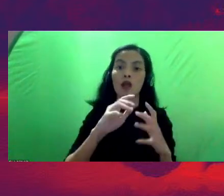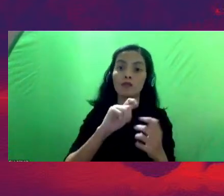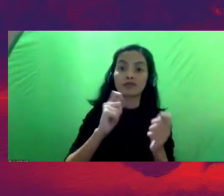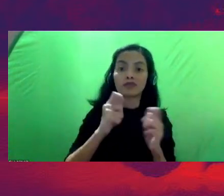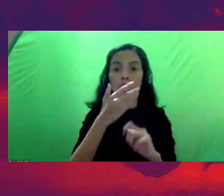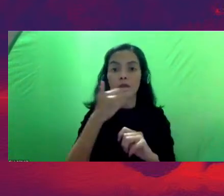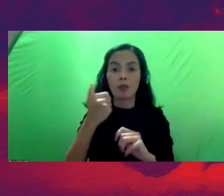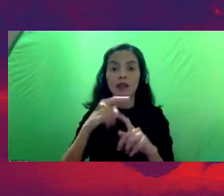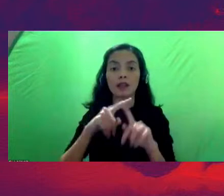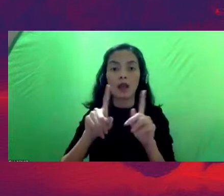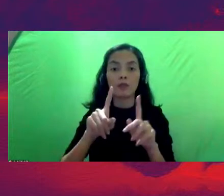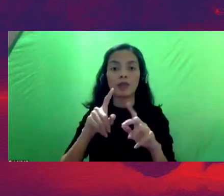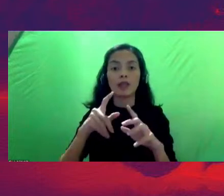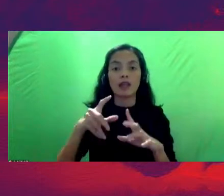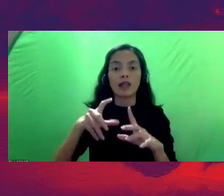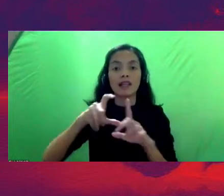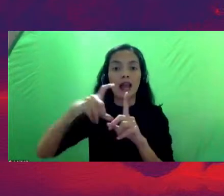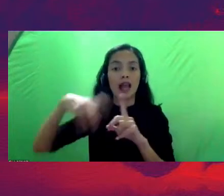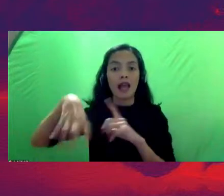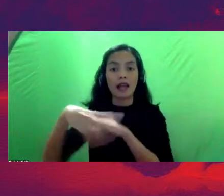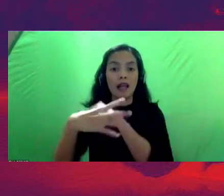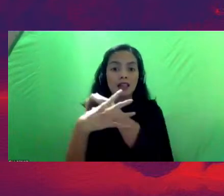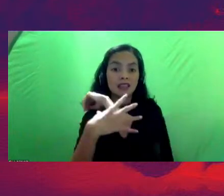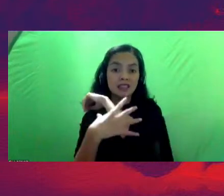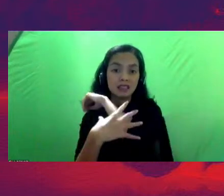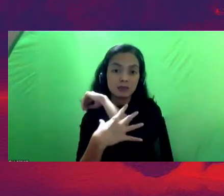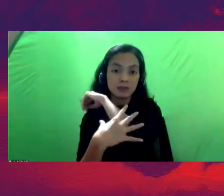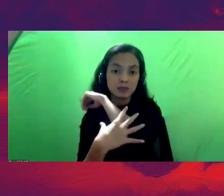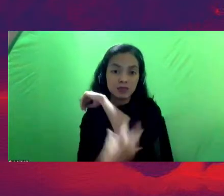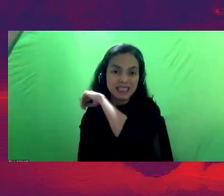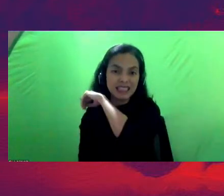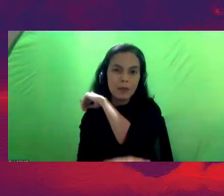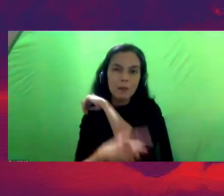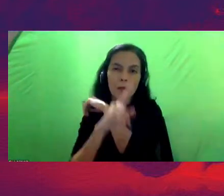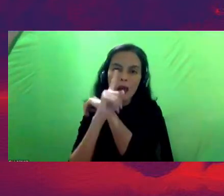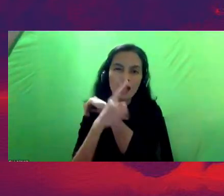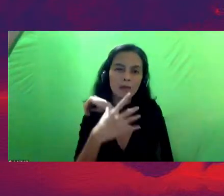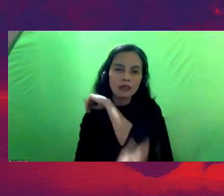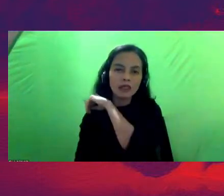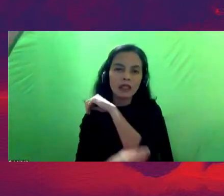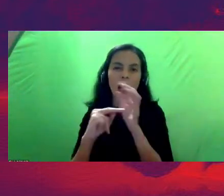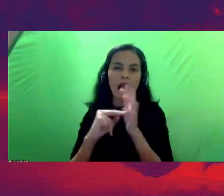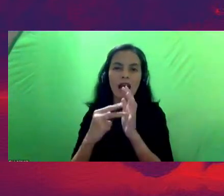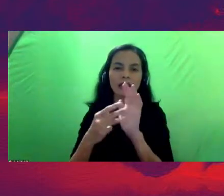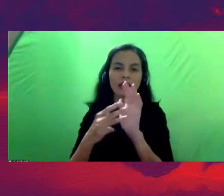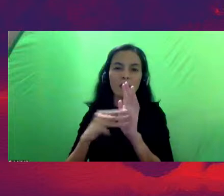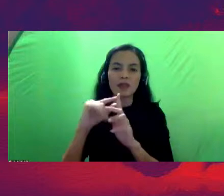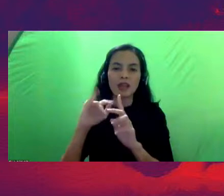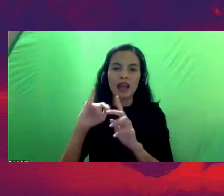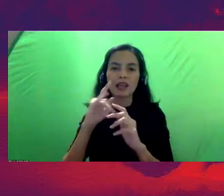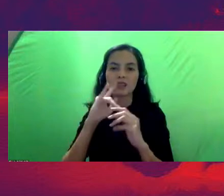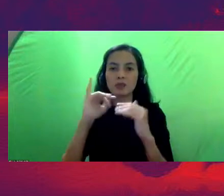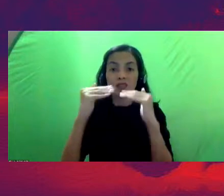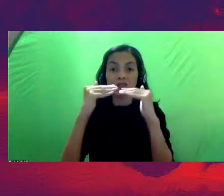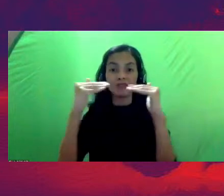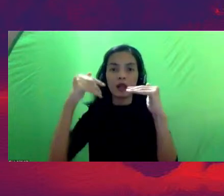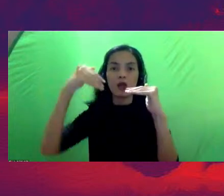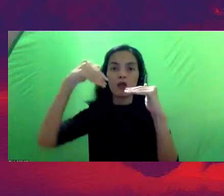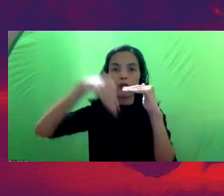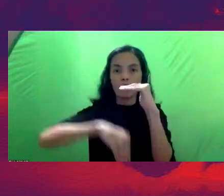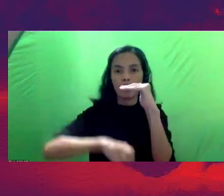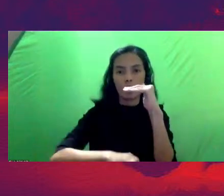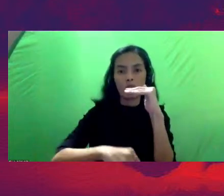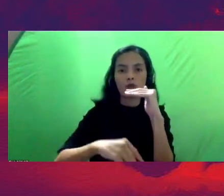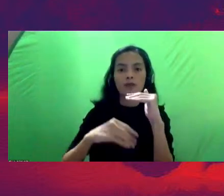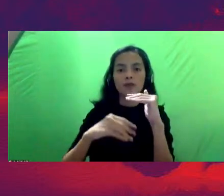the poorest region reduced MPI the fastest. So the x-axis, which is